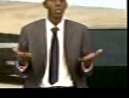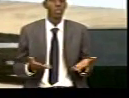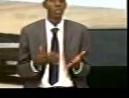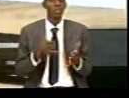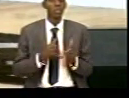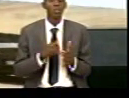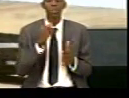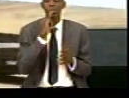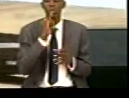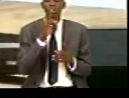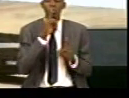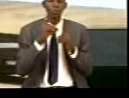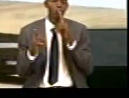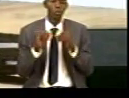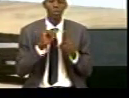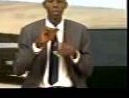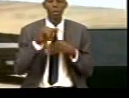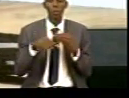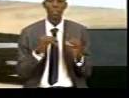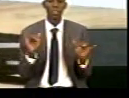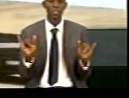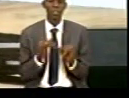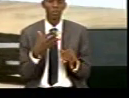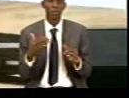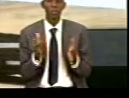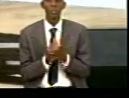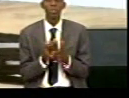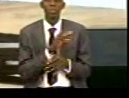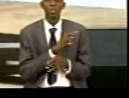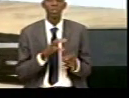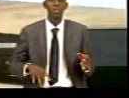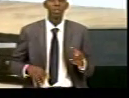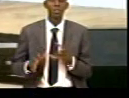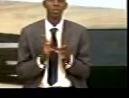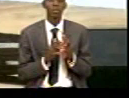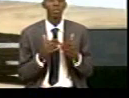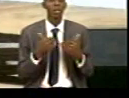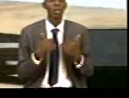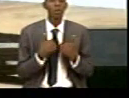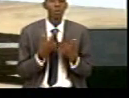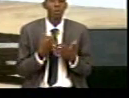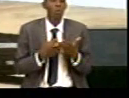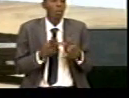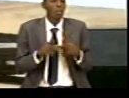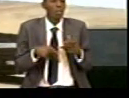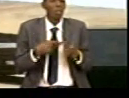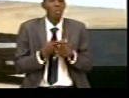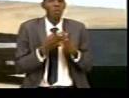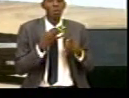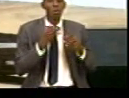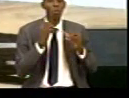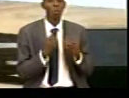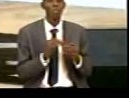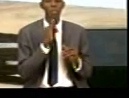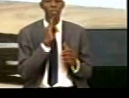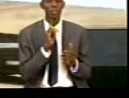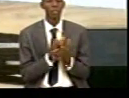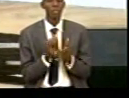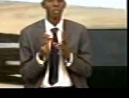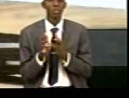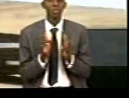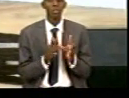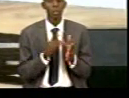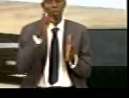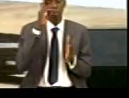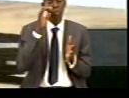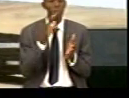that Jesus Christ had. What kind of faith is that? Jesus believed that